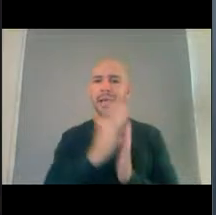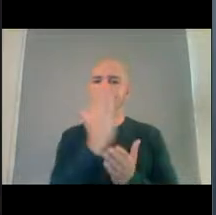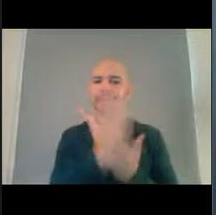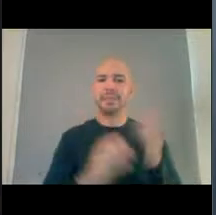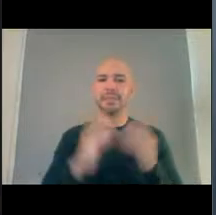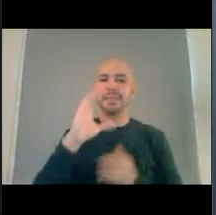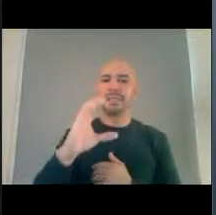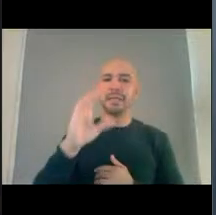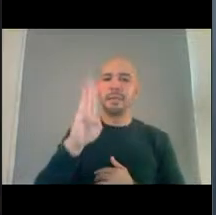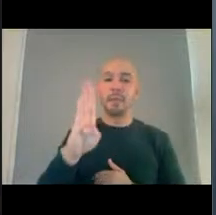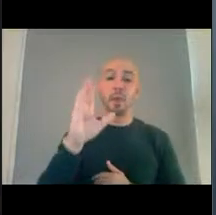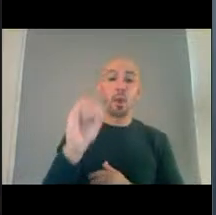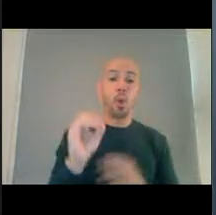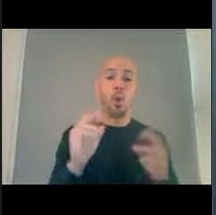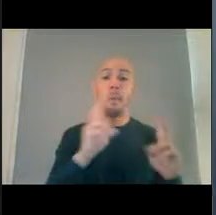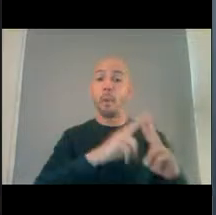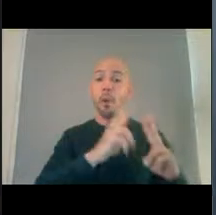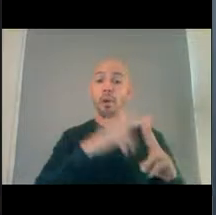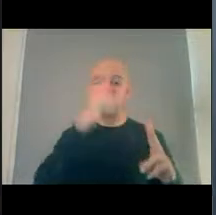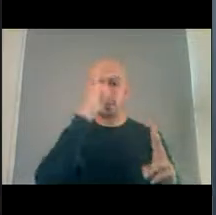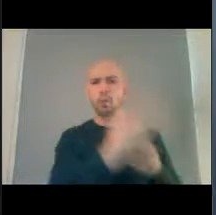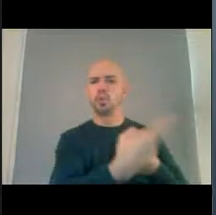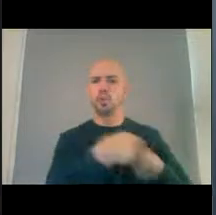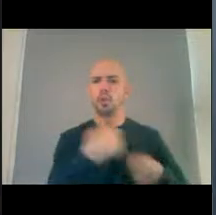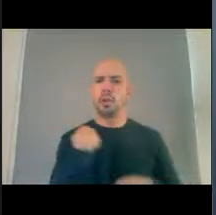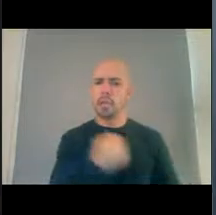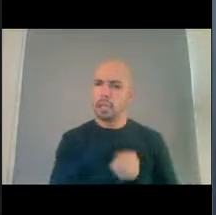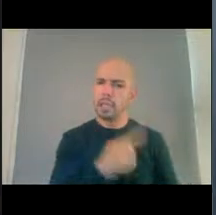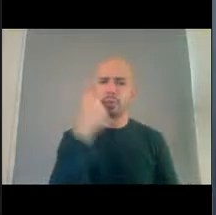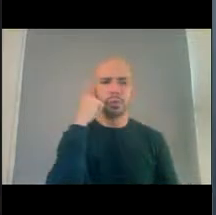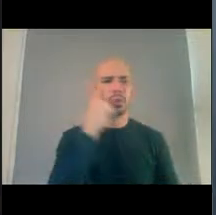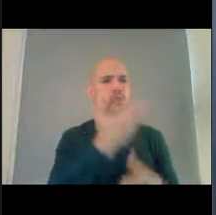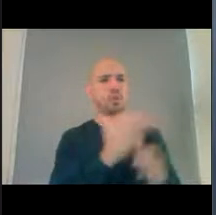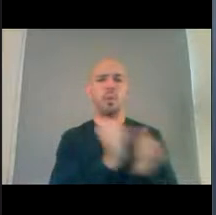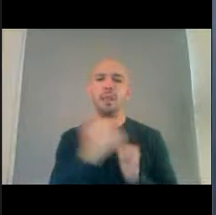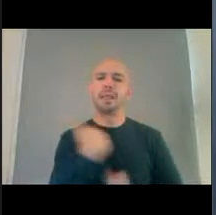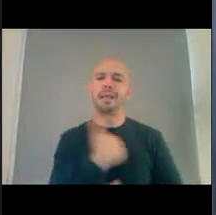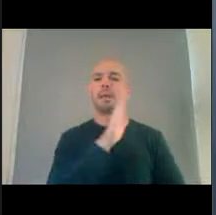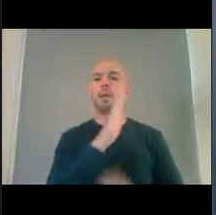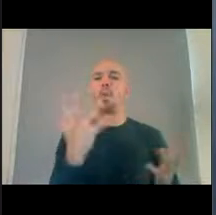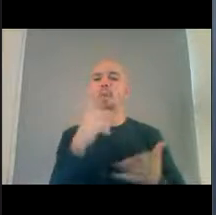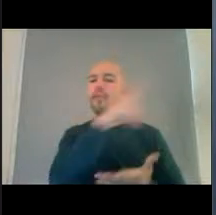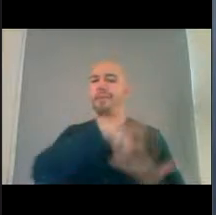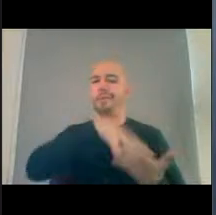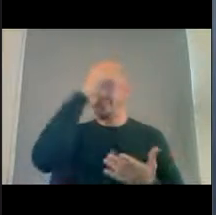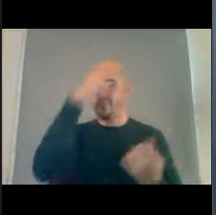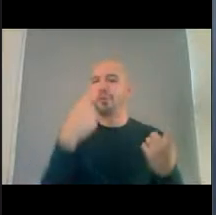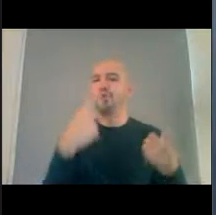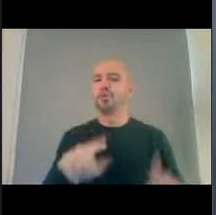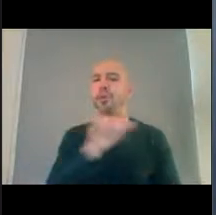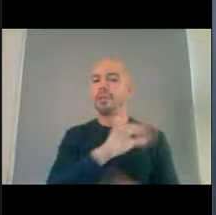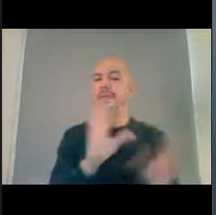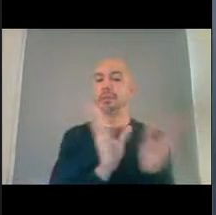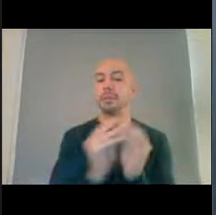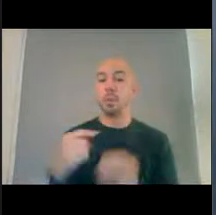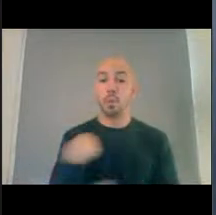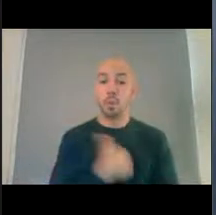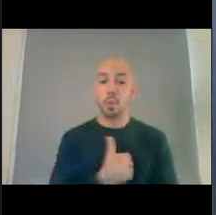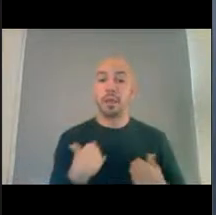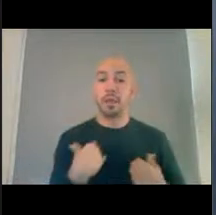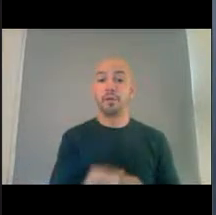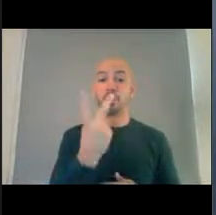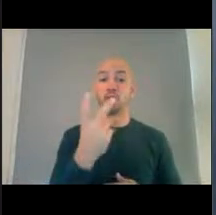for the next several commission meetings and share their takeaways from the sessions as well as our collaboration with them so we have two cbo's